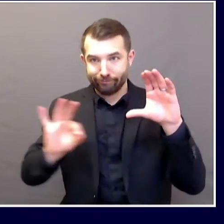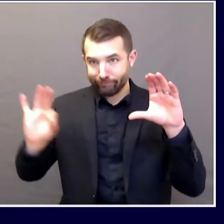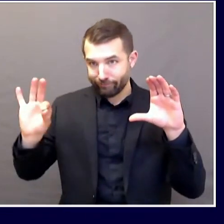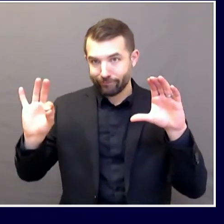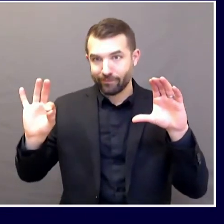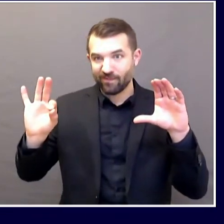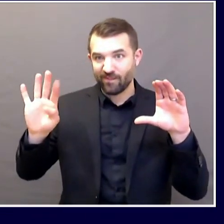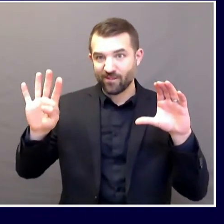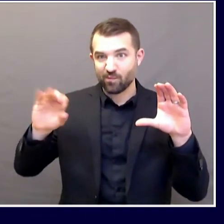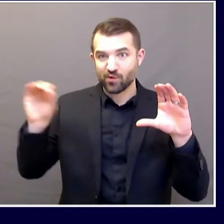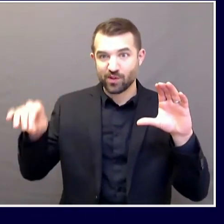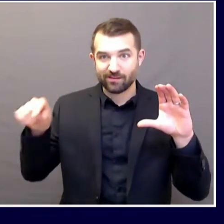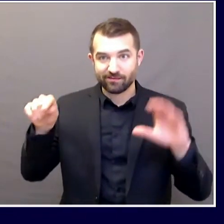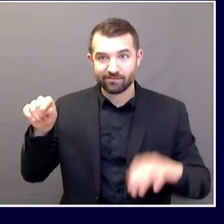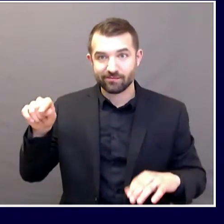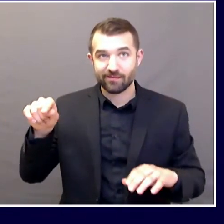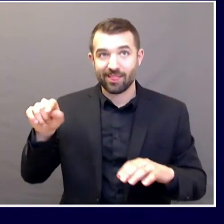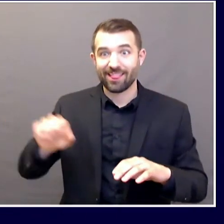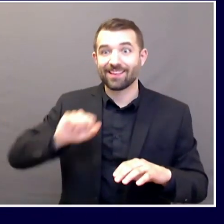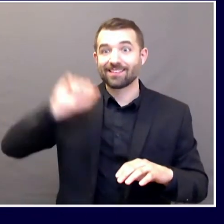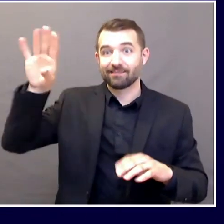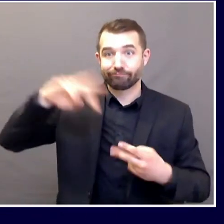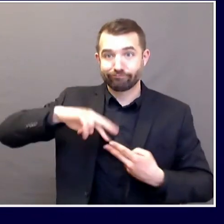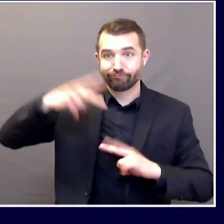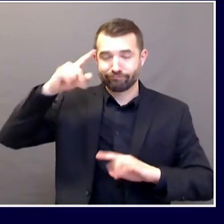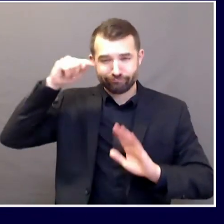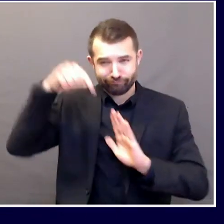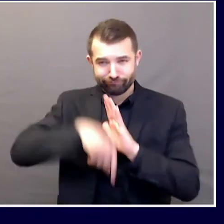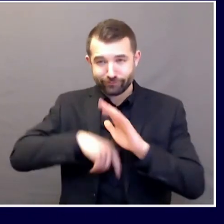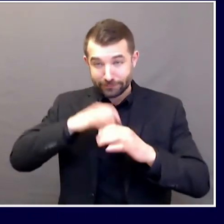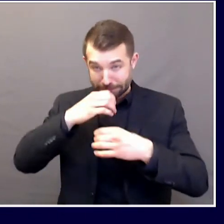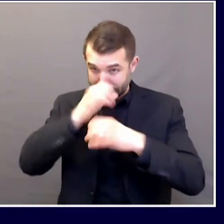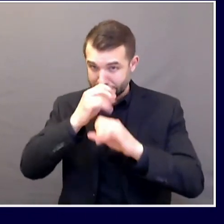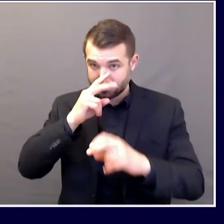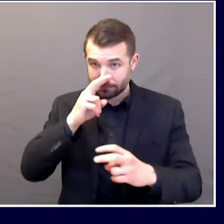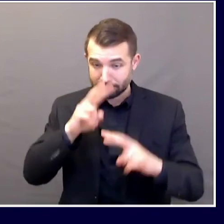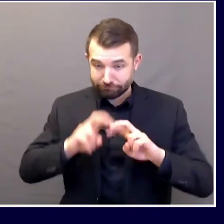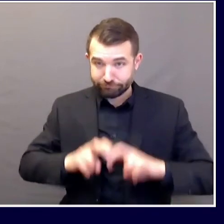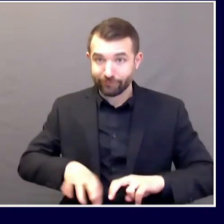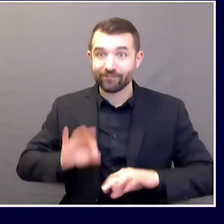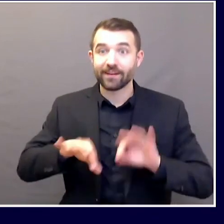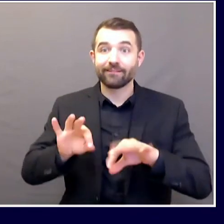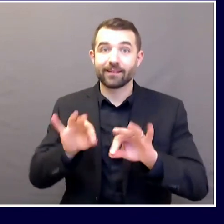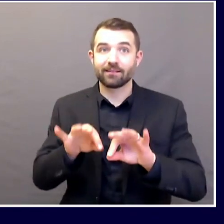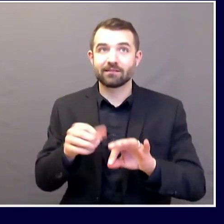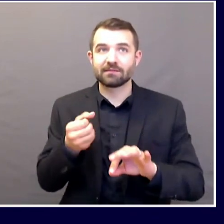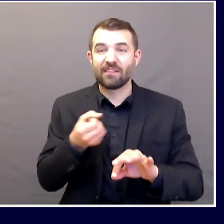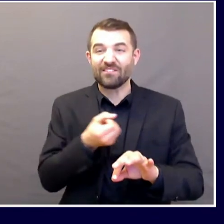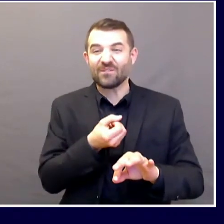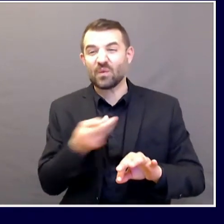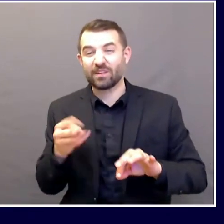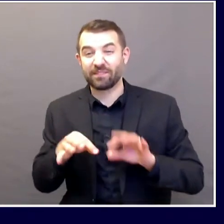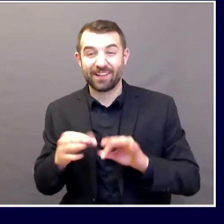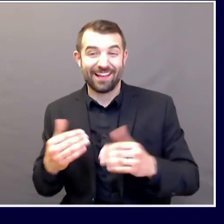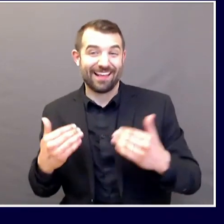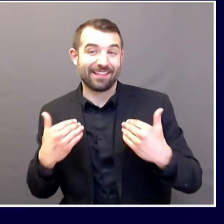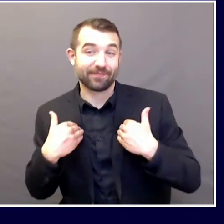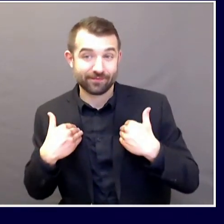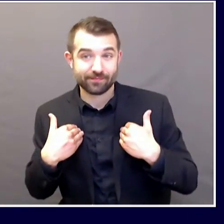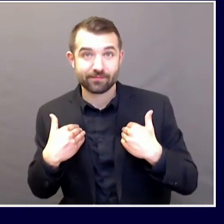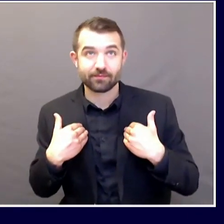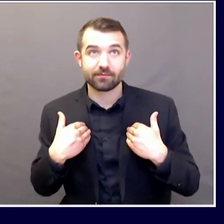but as to the quantitative nature of your question, how much of the increase is because of the spread of more